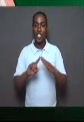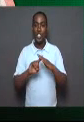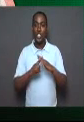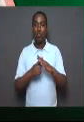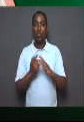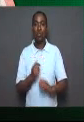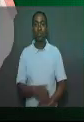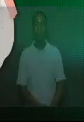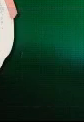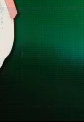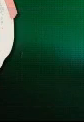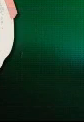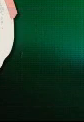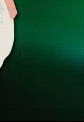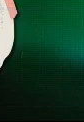Begin.